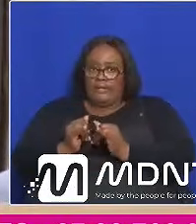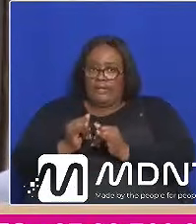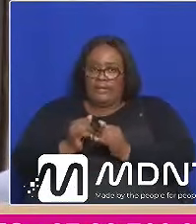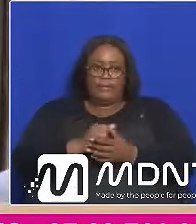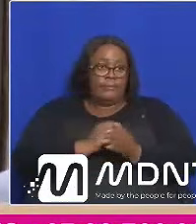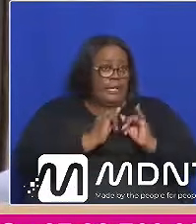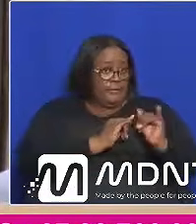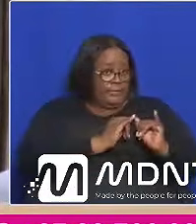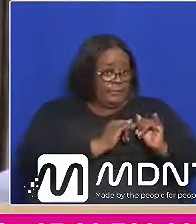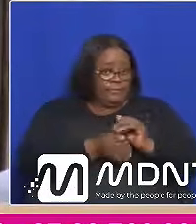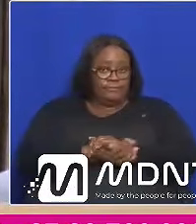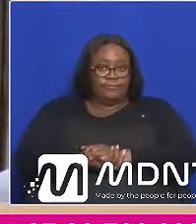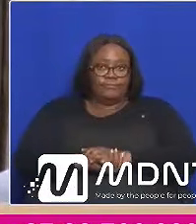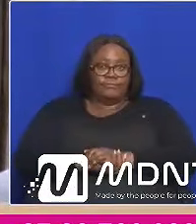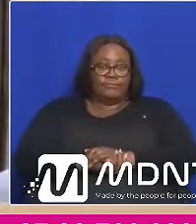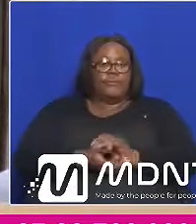File 11.